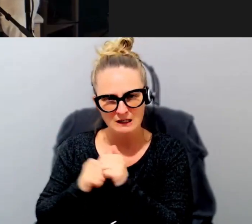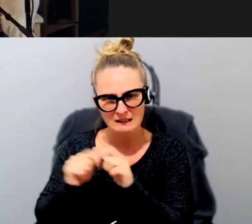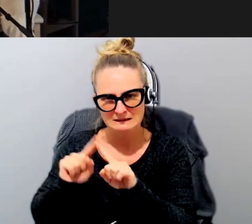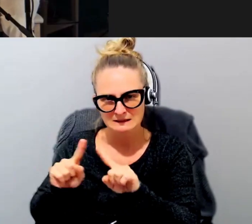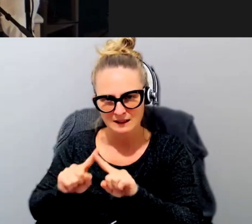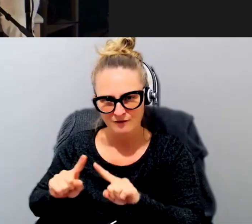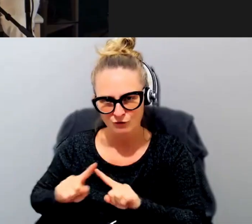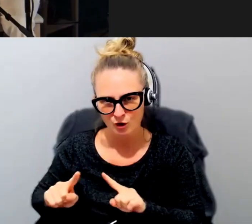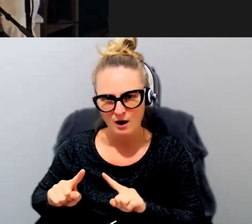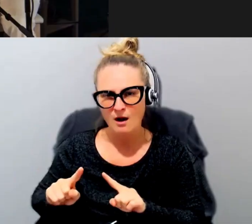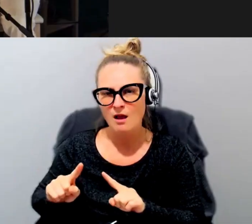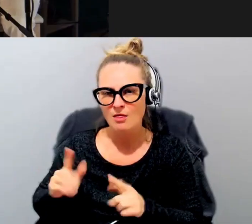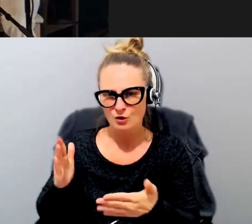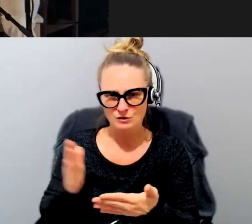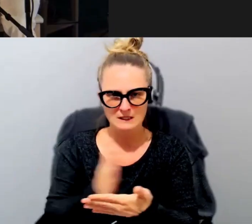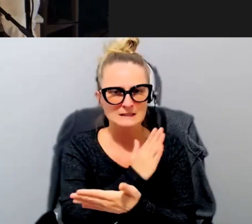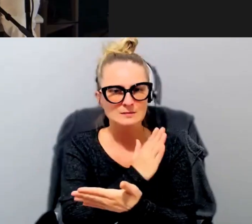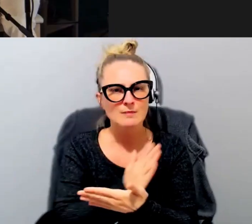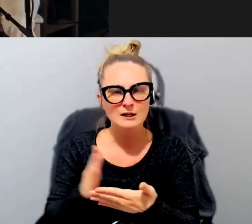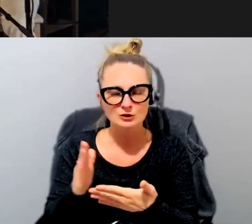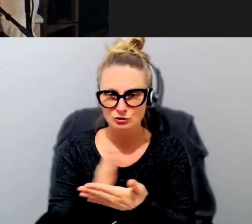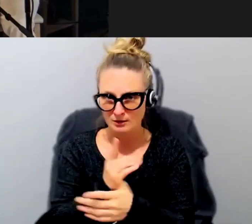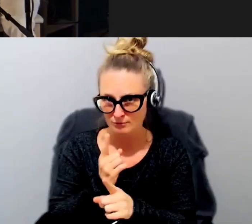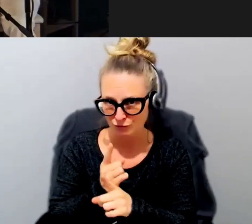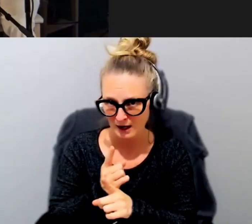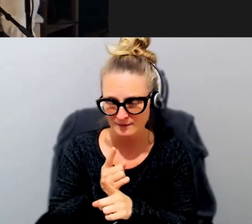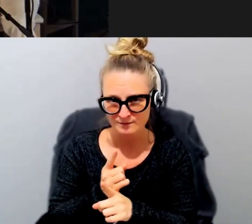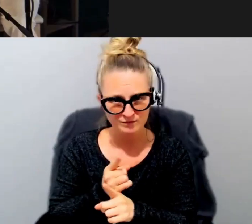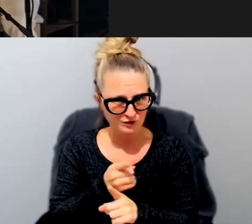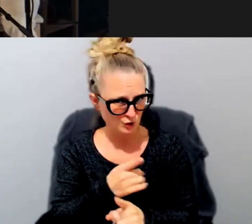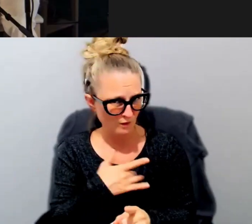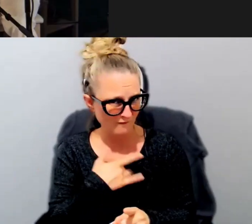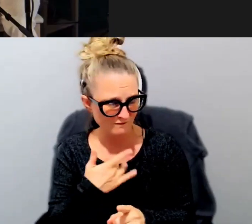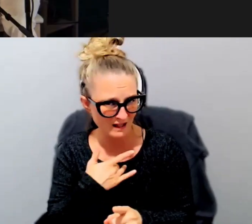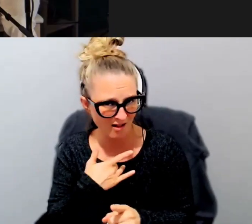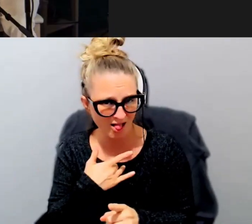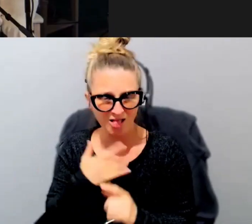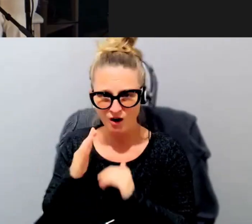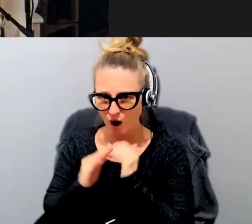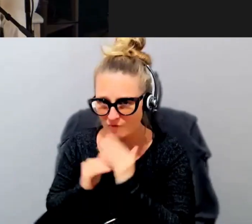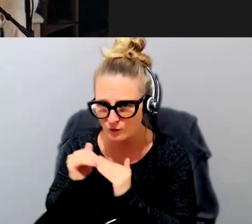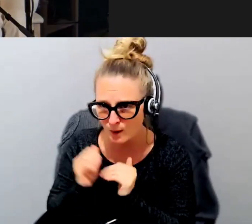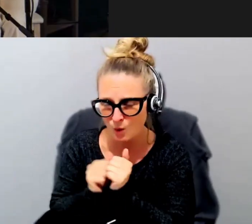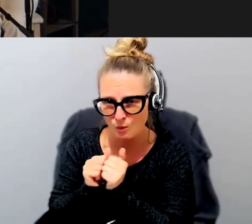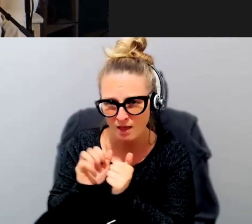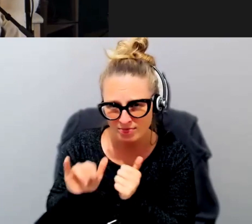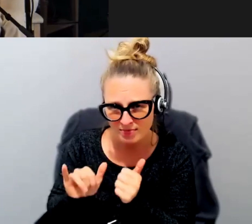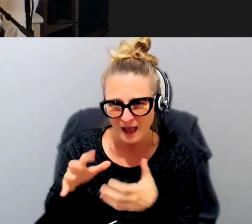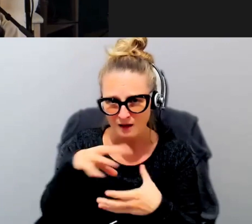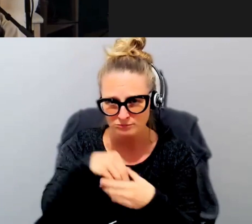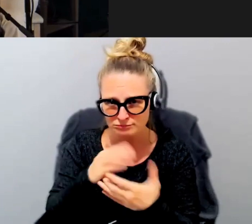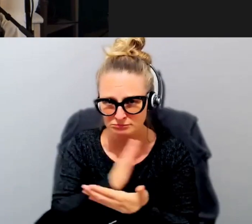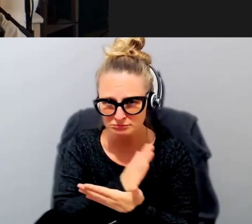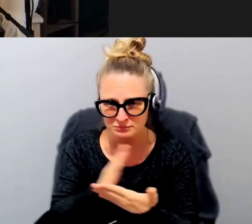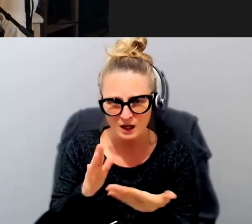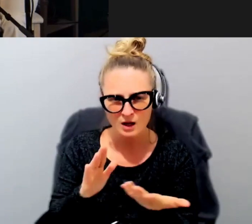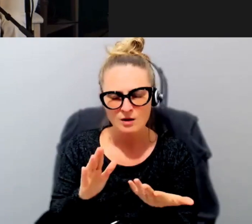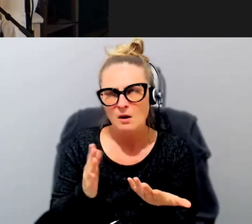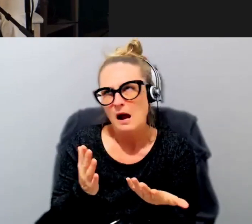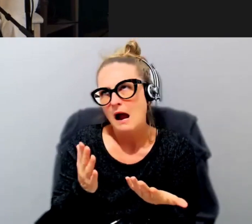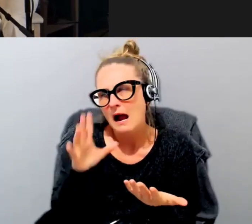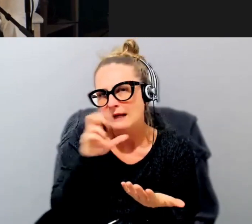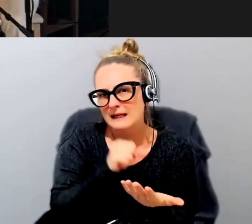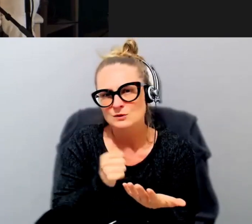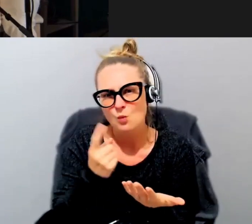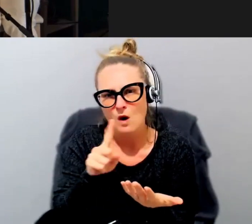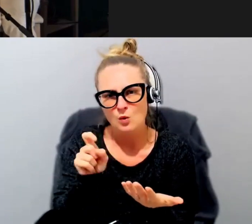this spectrum, isn't there? Right. Do you feel comfortable in that, and do you feel that, I guess here's a question that comes up for a lot of